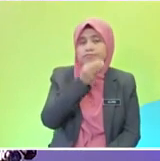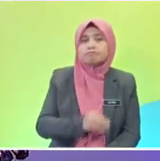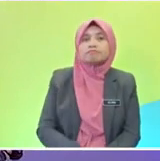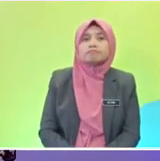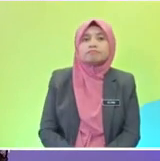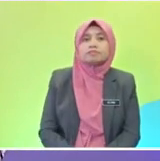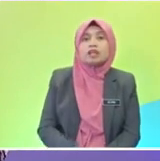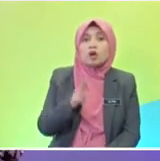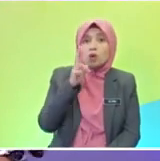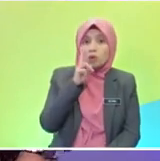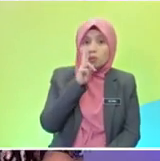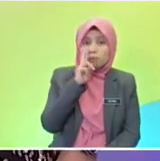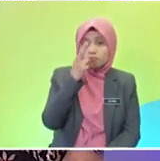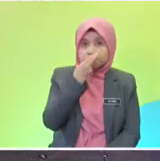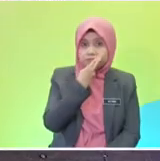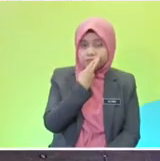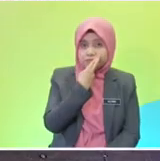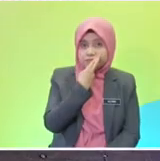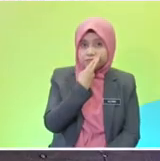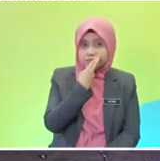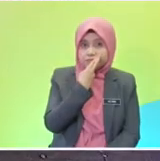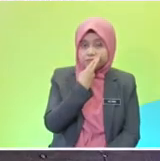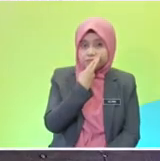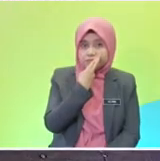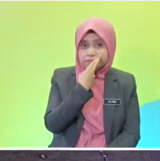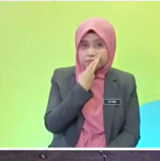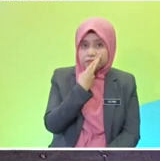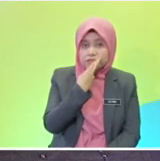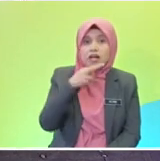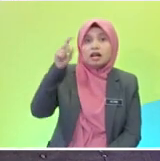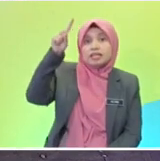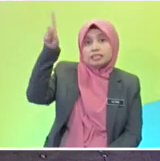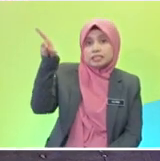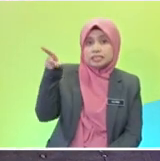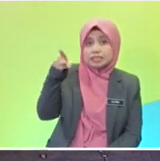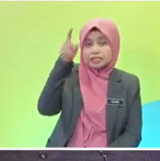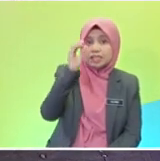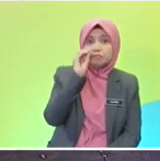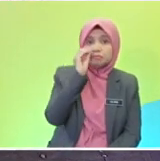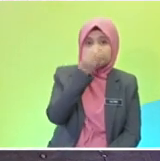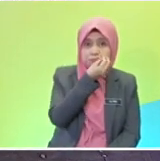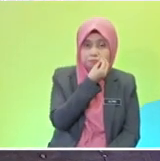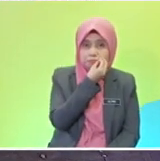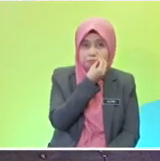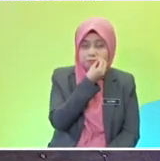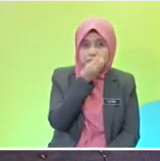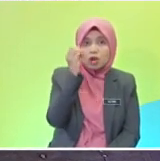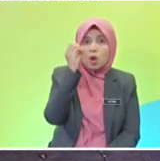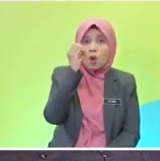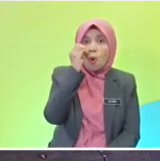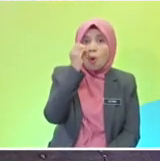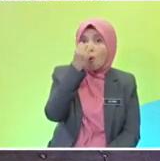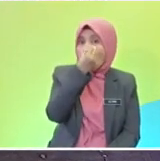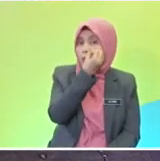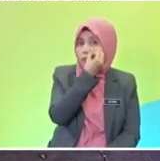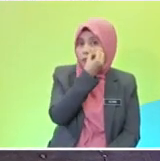the rose. All right, rose. The sunflower. Sunflower. I have the orchids.